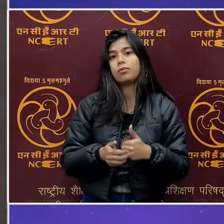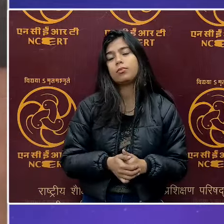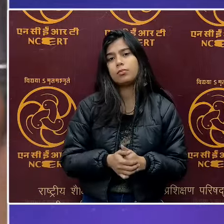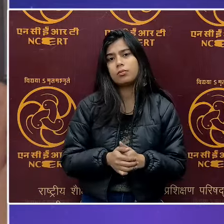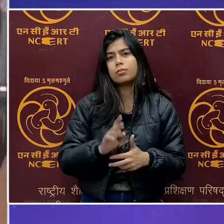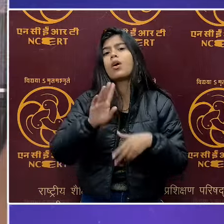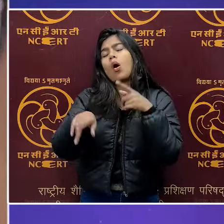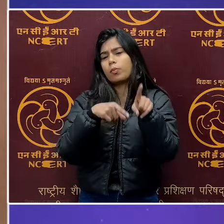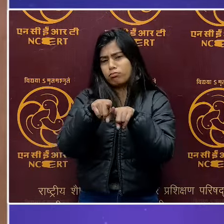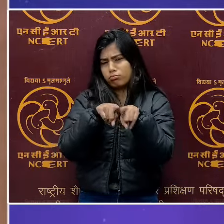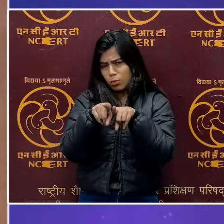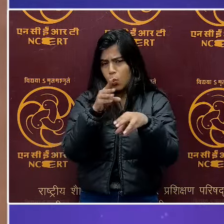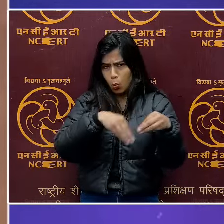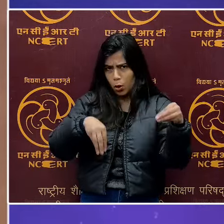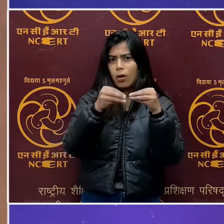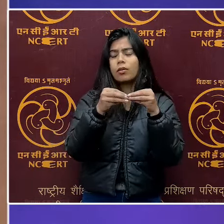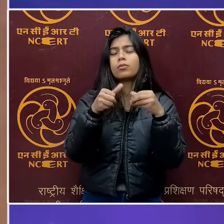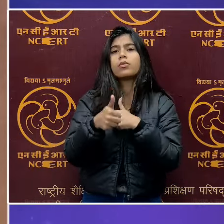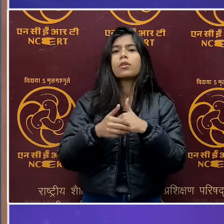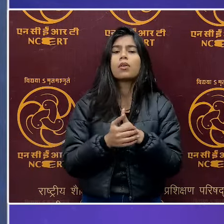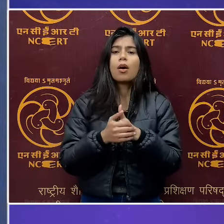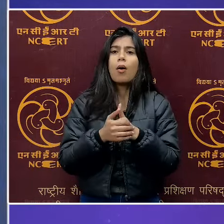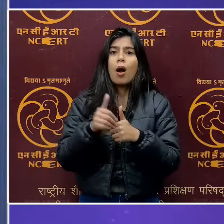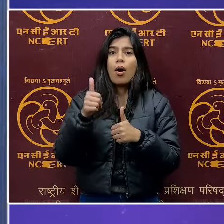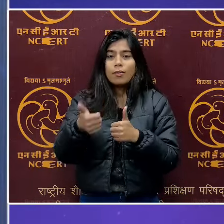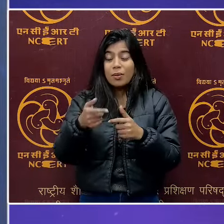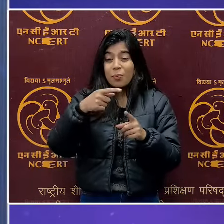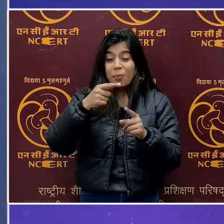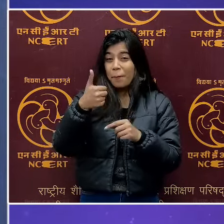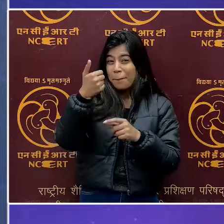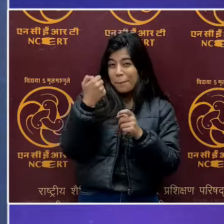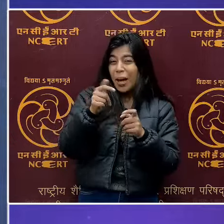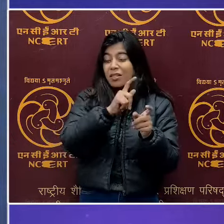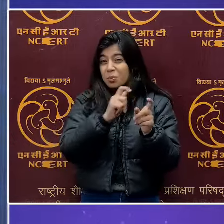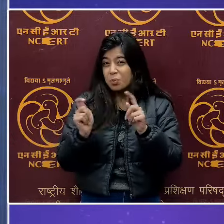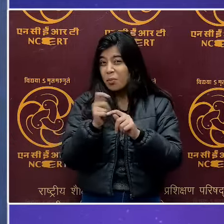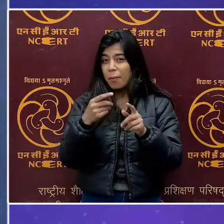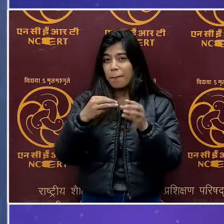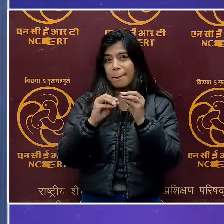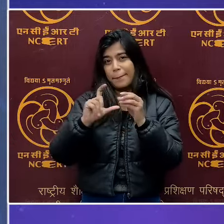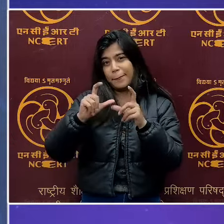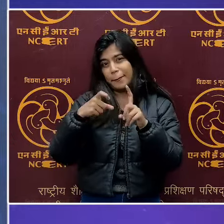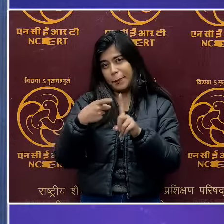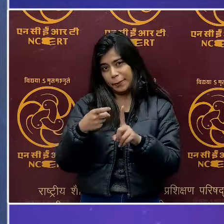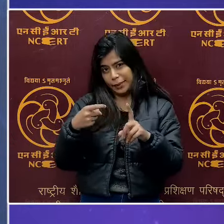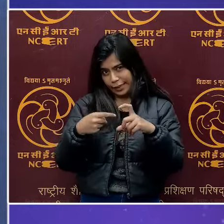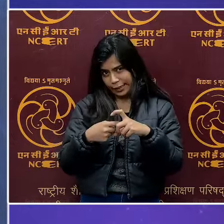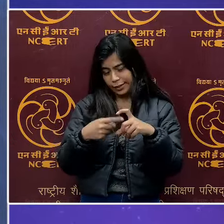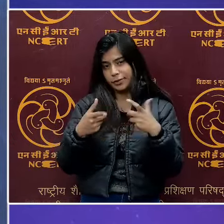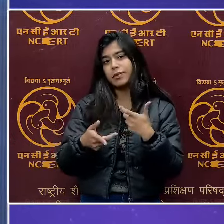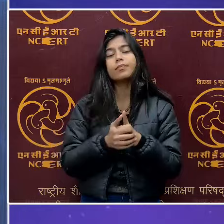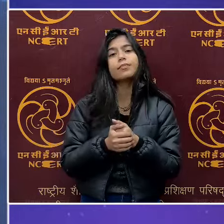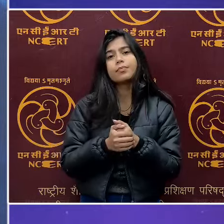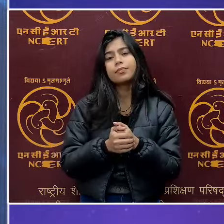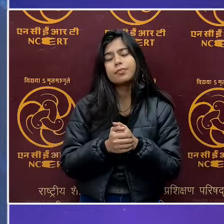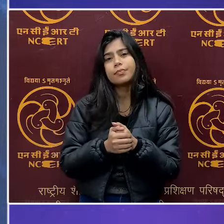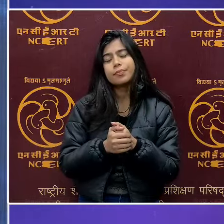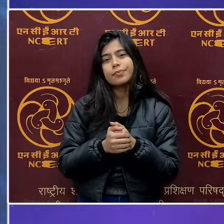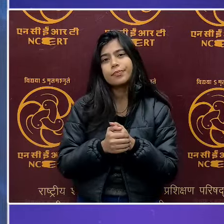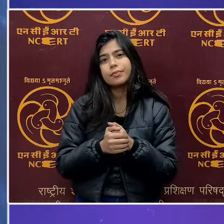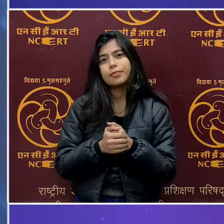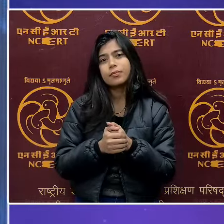Another example of rotatory motion is motion of the blades of a fan. The special characteristic of rotatory motion is